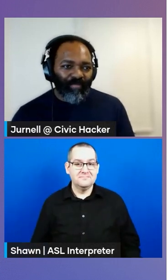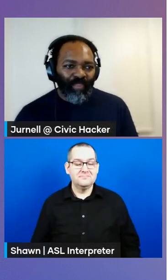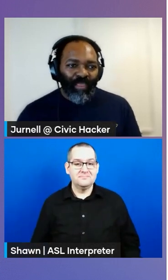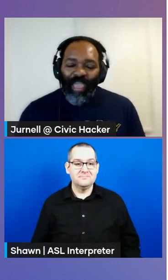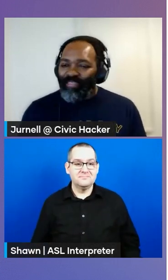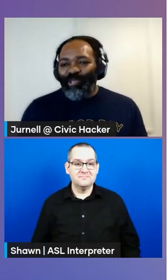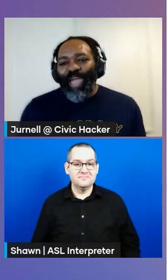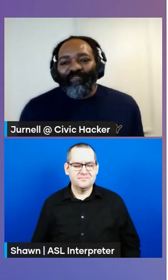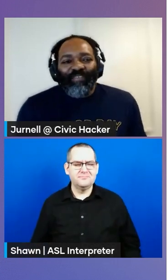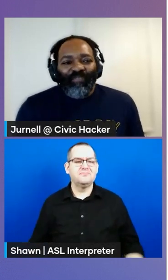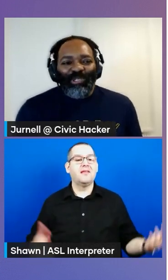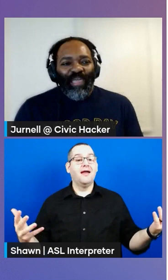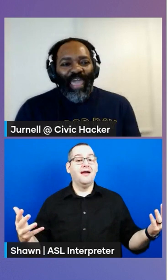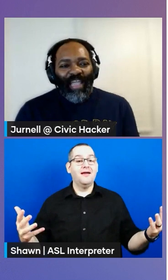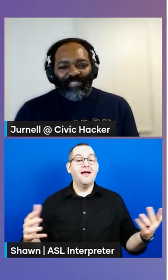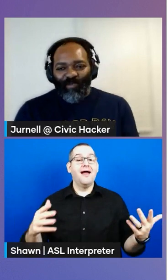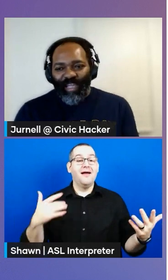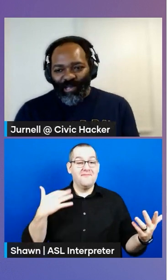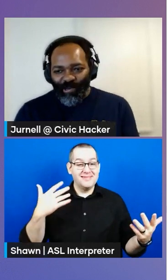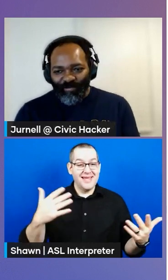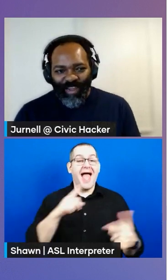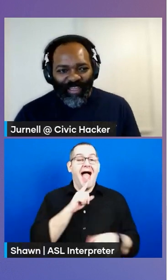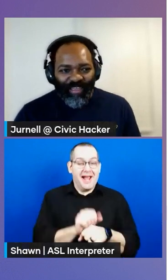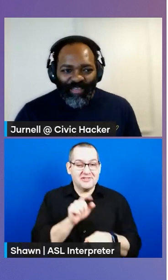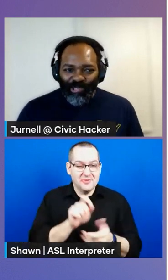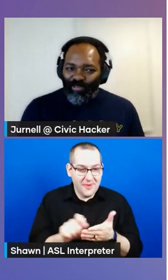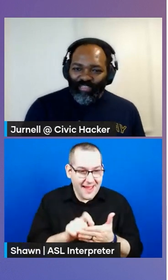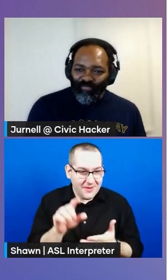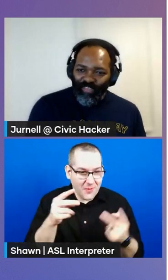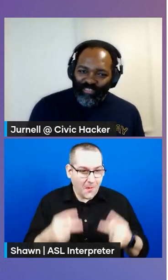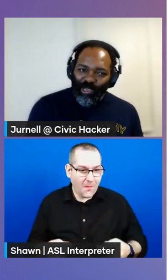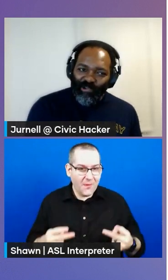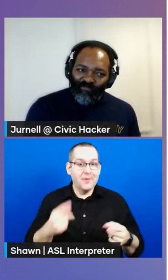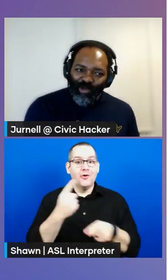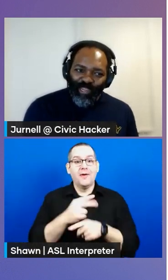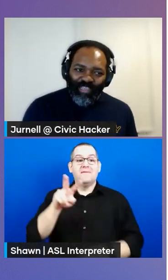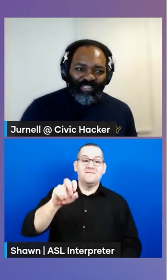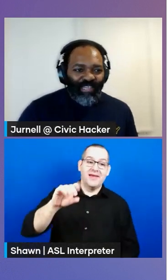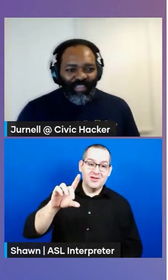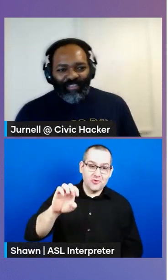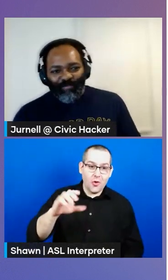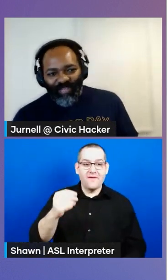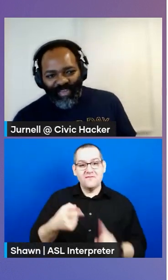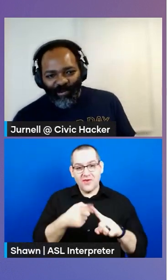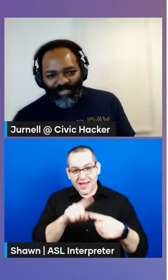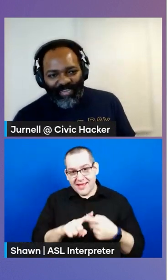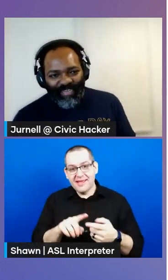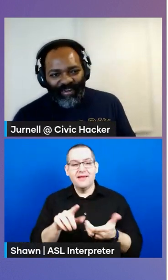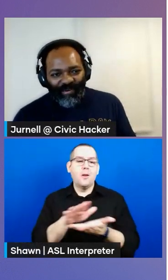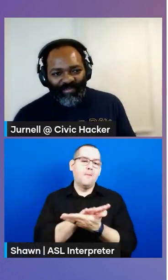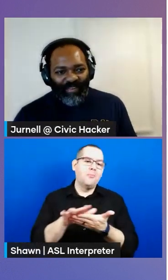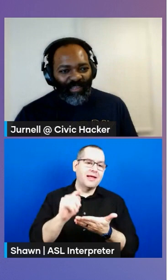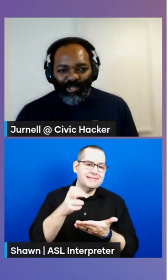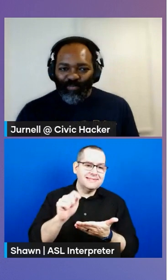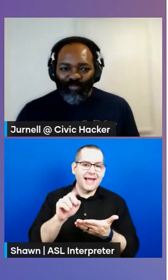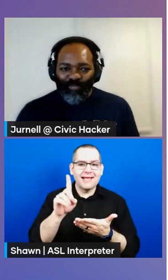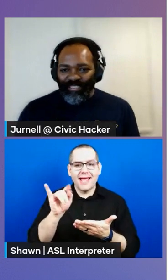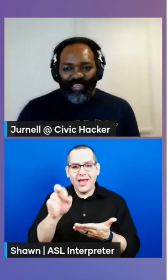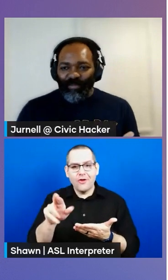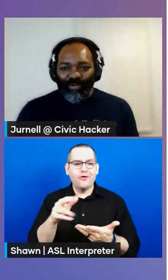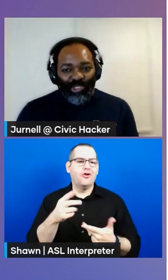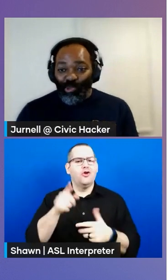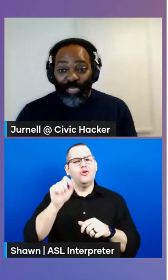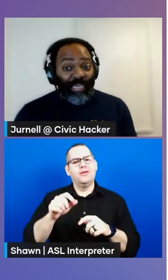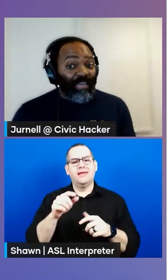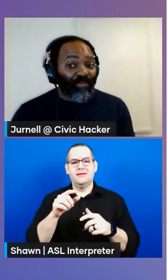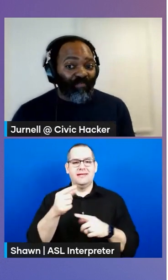Okay. And then you have to eventually actually write code, right? So you got your VS Code and Fringe, you have the plain old text editors, and then you should be able to just